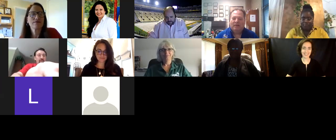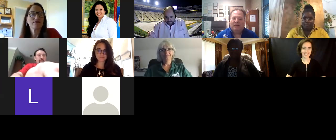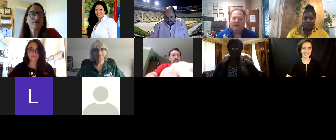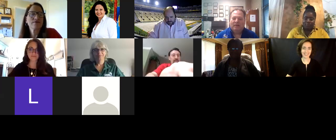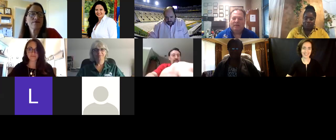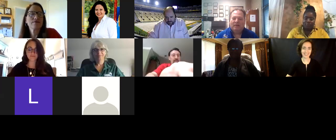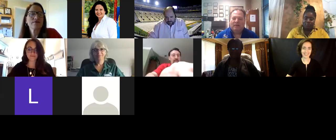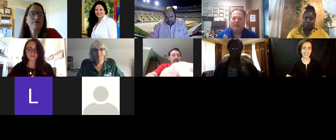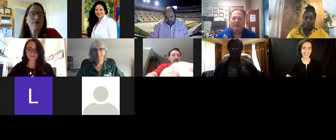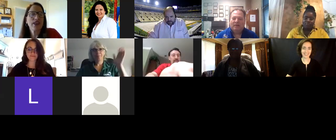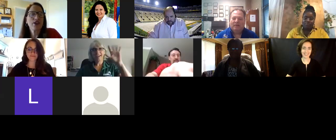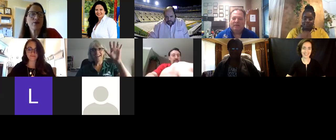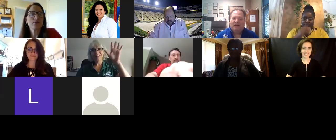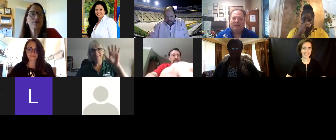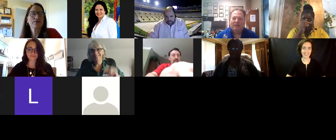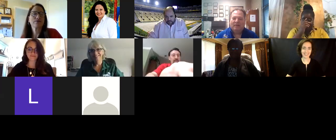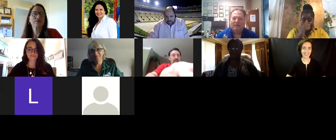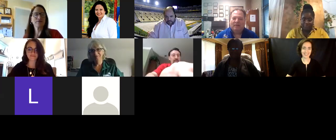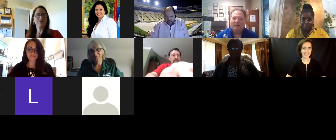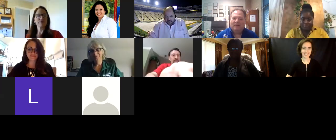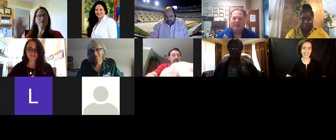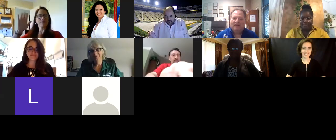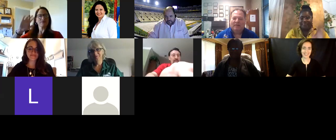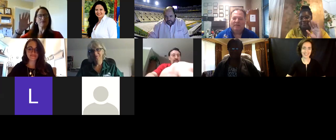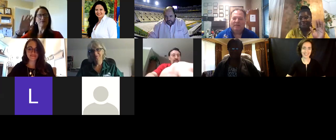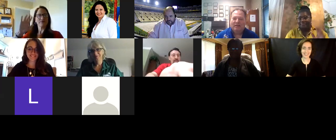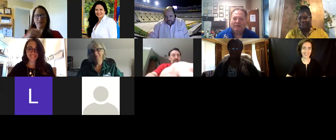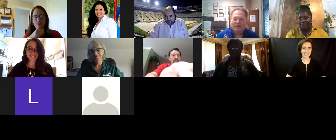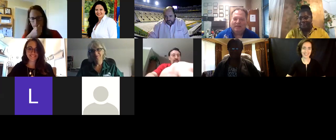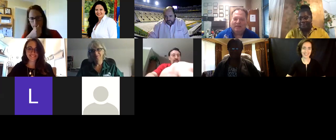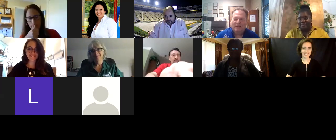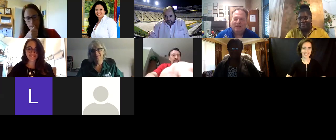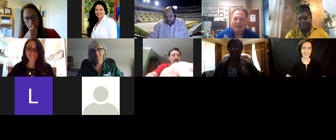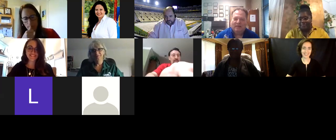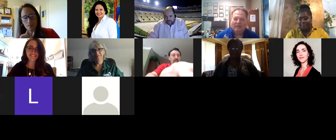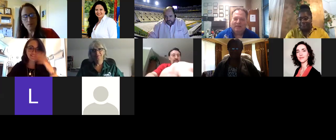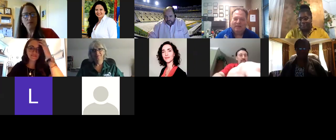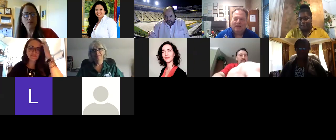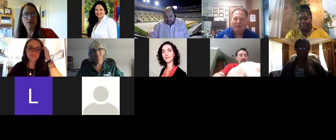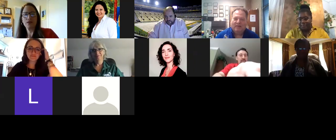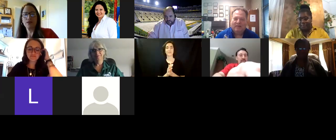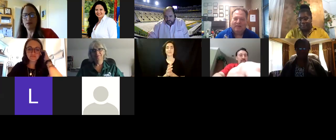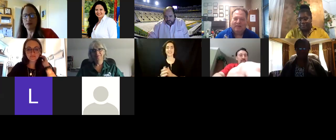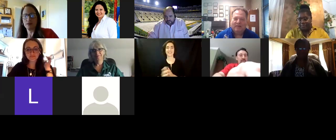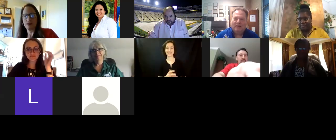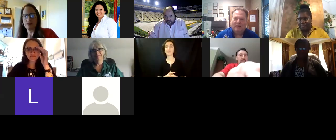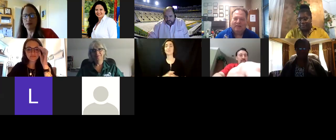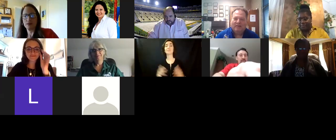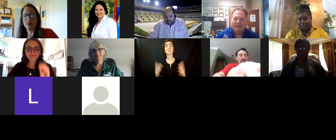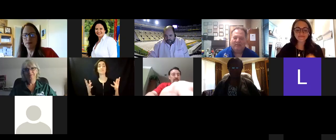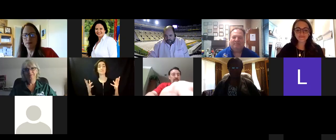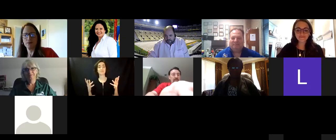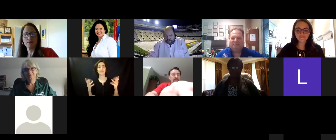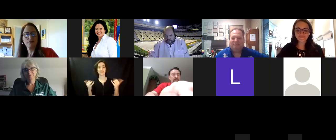guys. Thank you. And interpreters, you can come back on so we can give instructions for the next session.